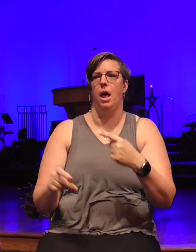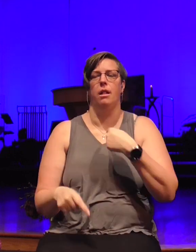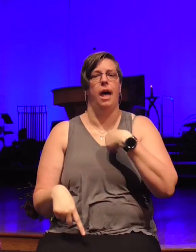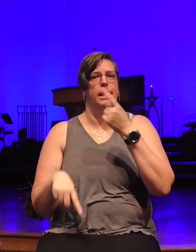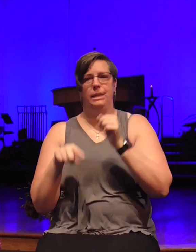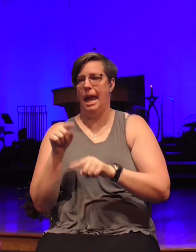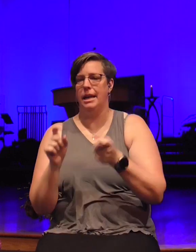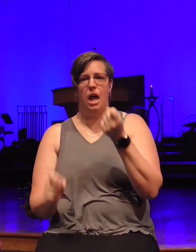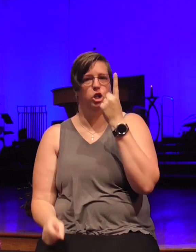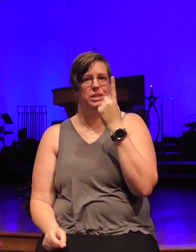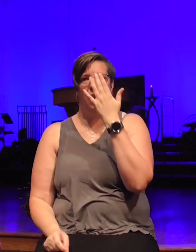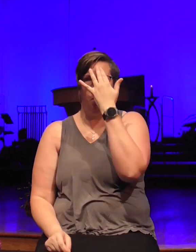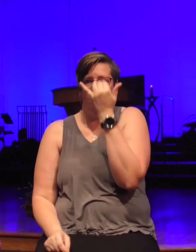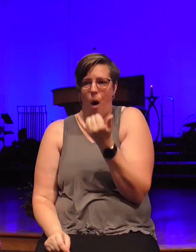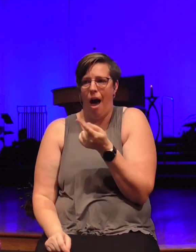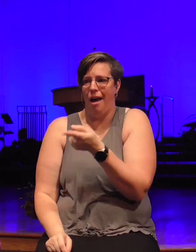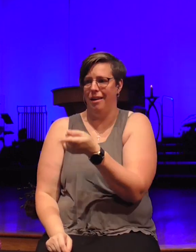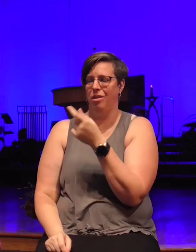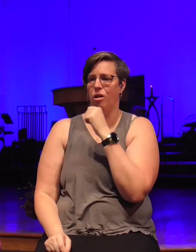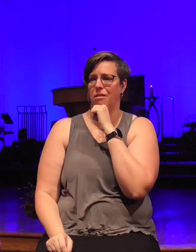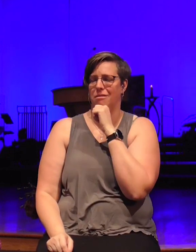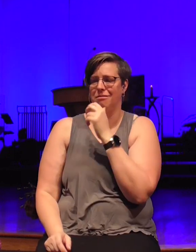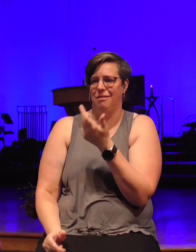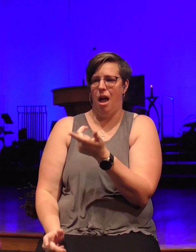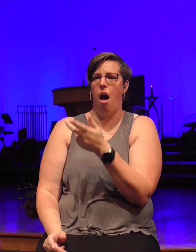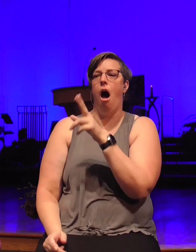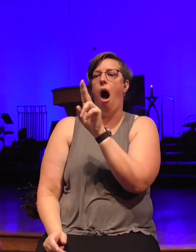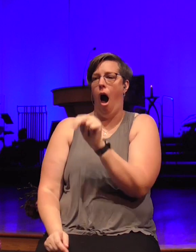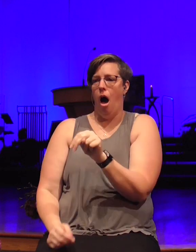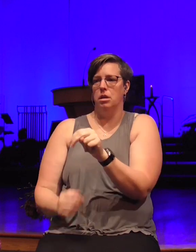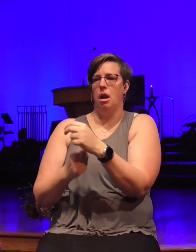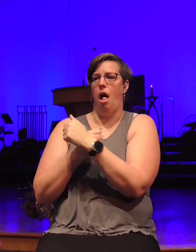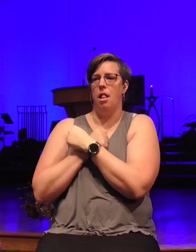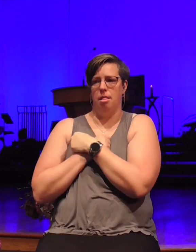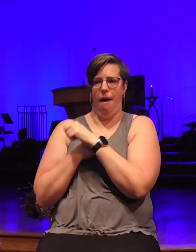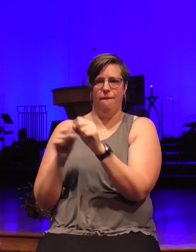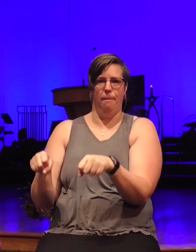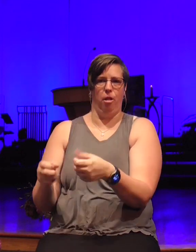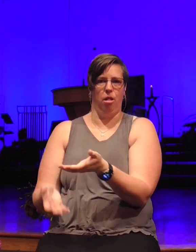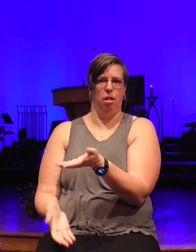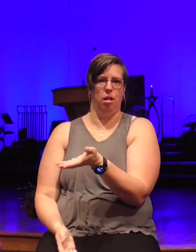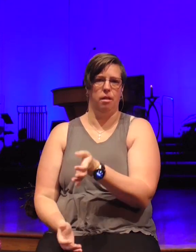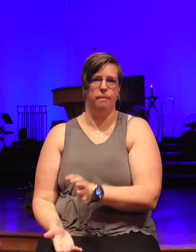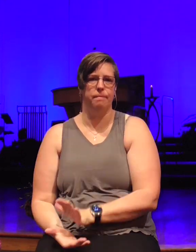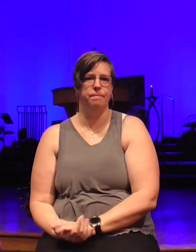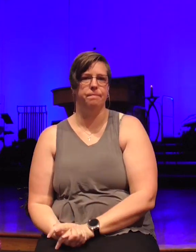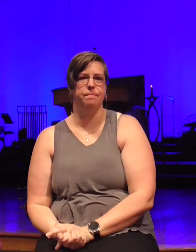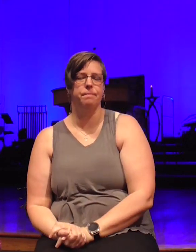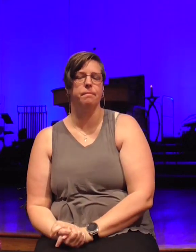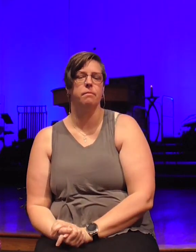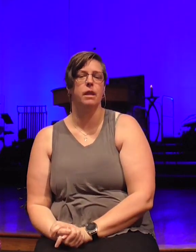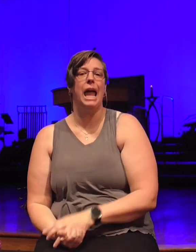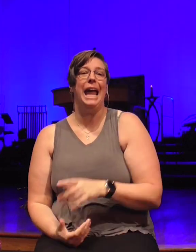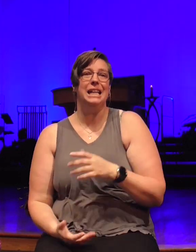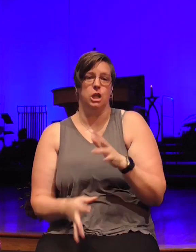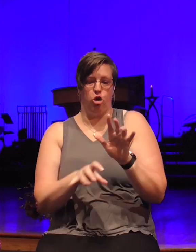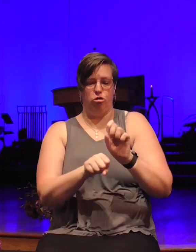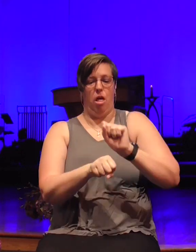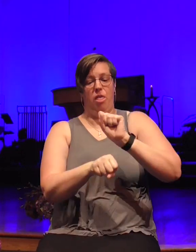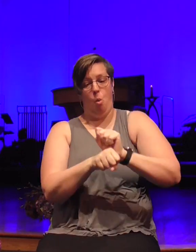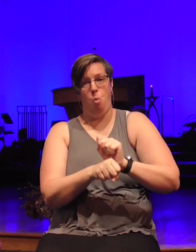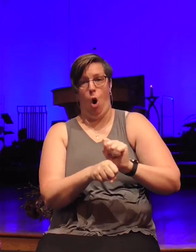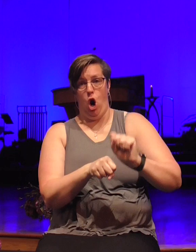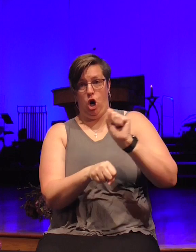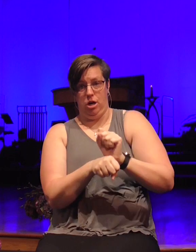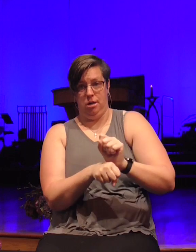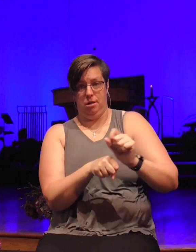can't understand why they're being so unlovable. It takes great work, but it is the work. It's, I